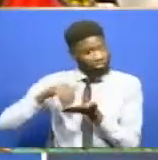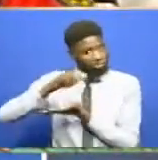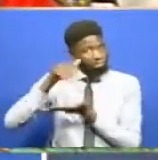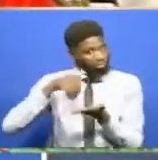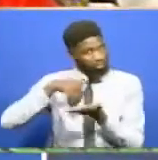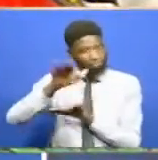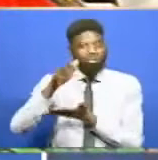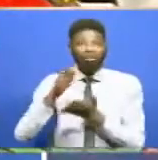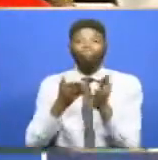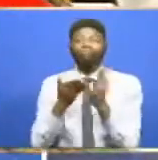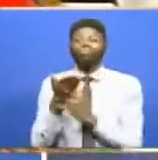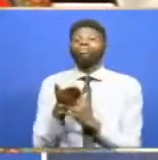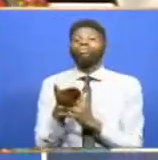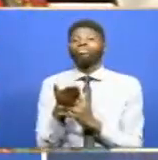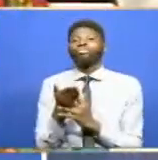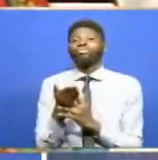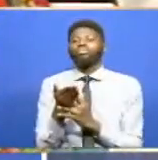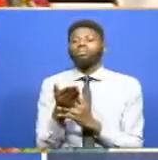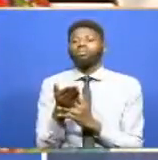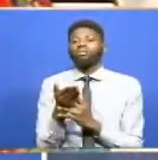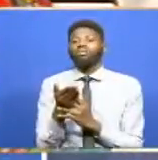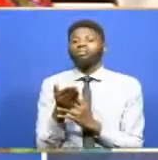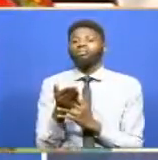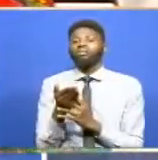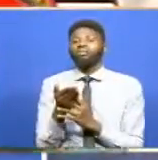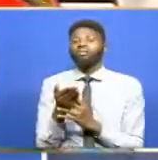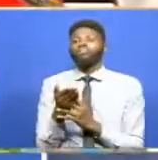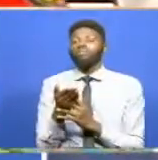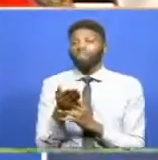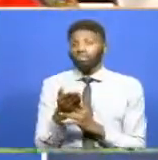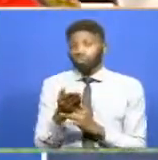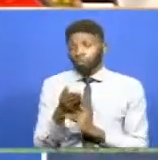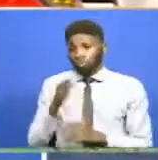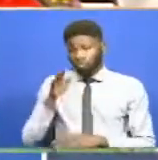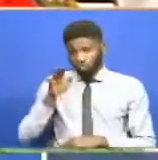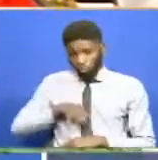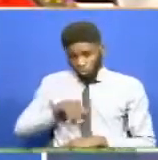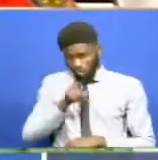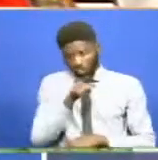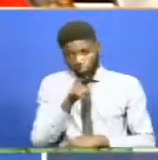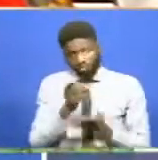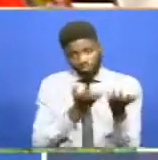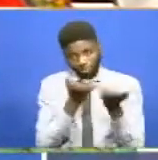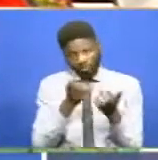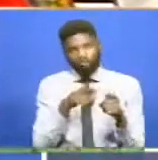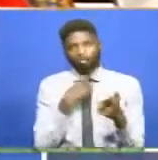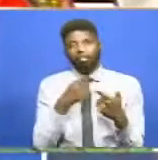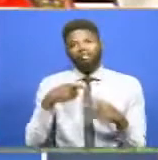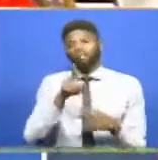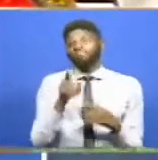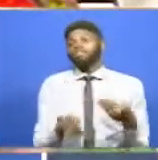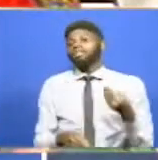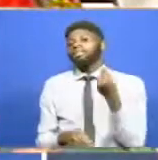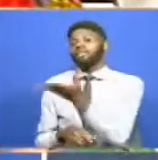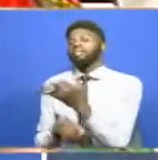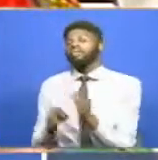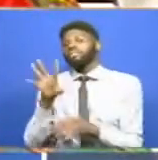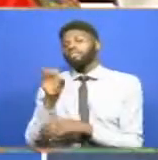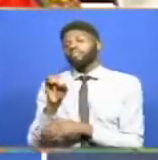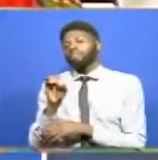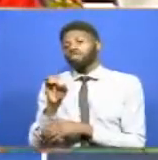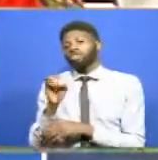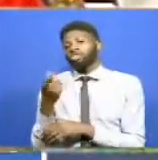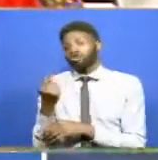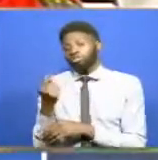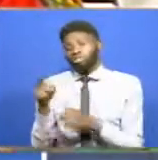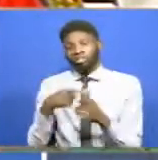he sends money through Mama Pima, and then Mama Pima will give them 50 shillings, and this 50 shillings